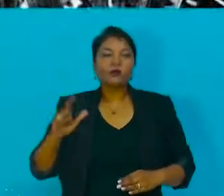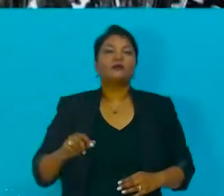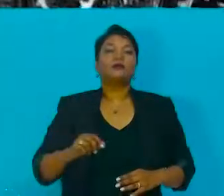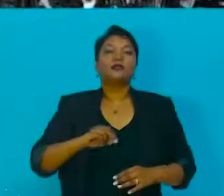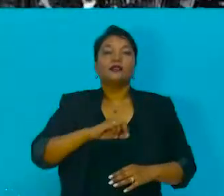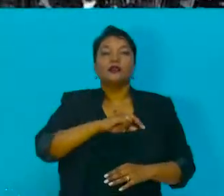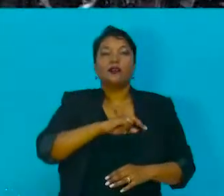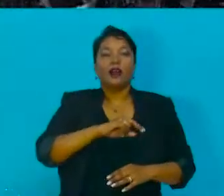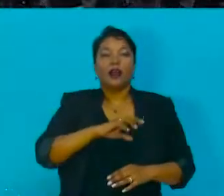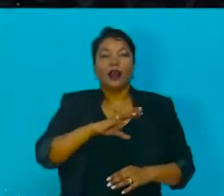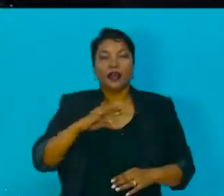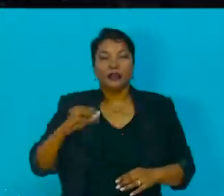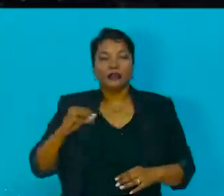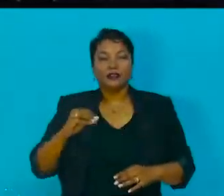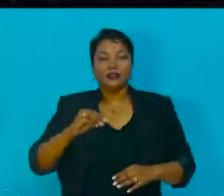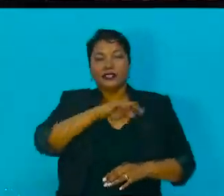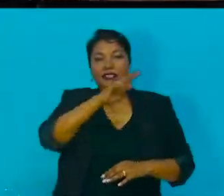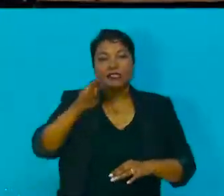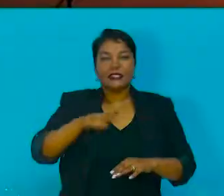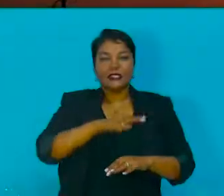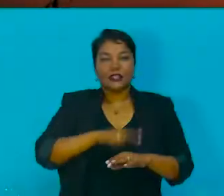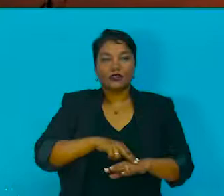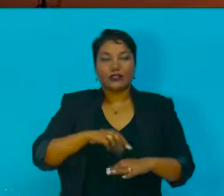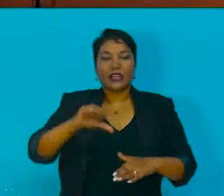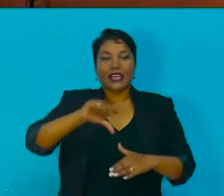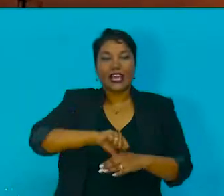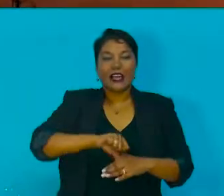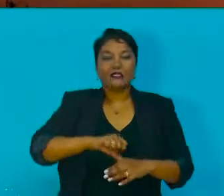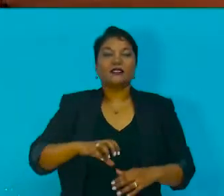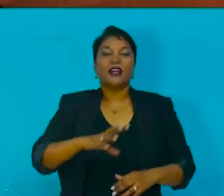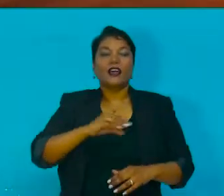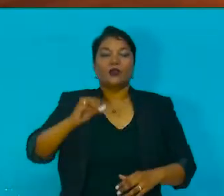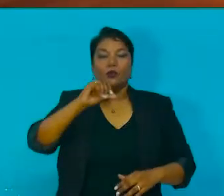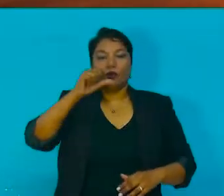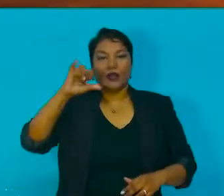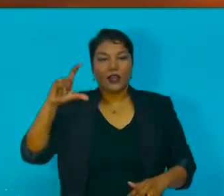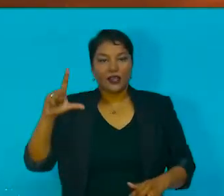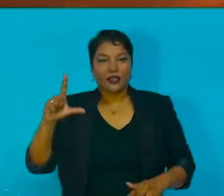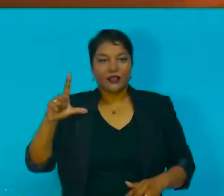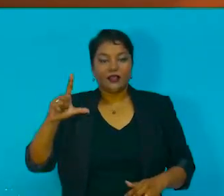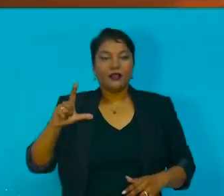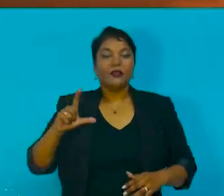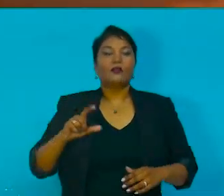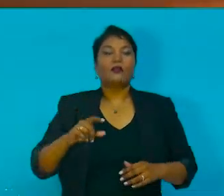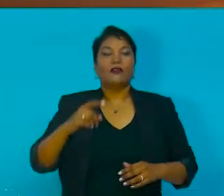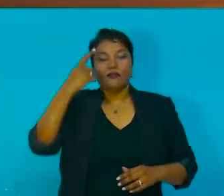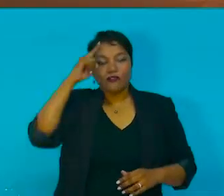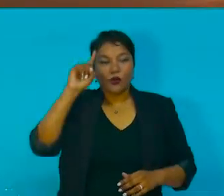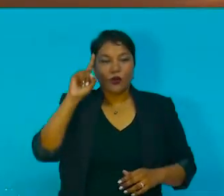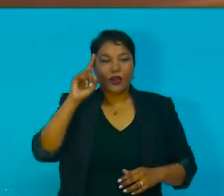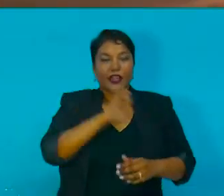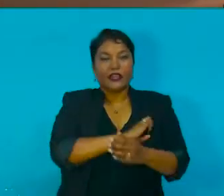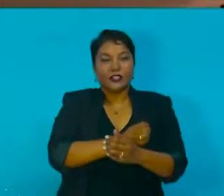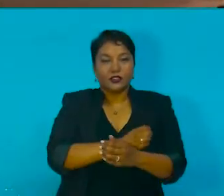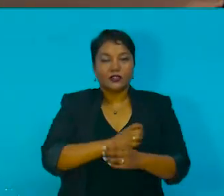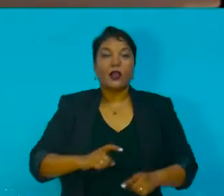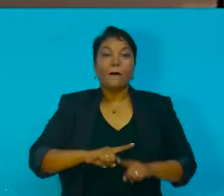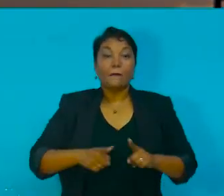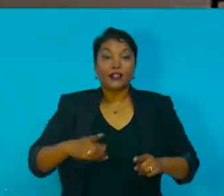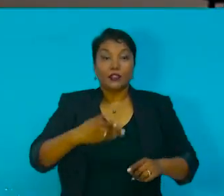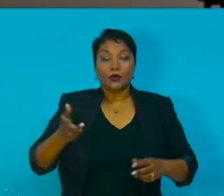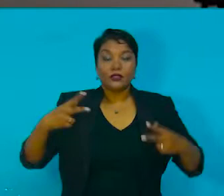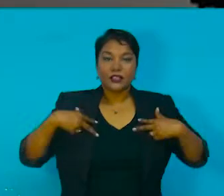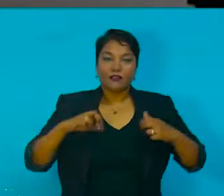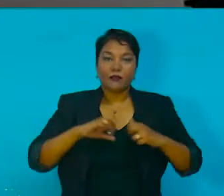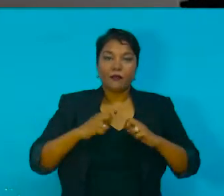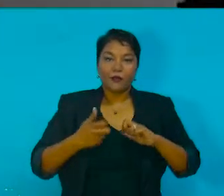this include coal, natural gas, crude oil. However, the side effect of using them has become problematic for